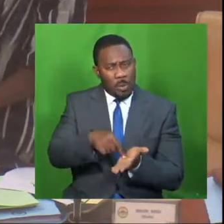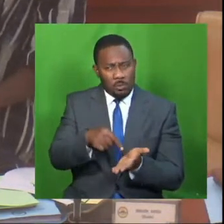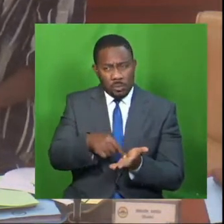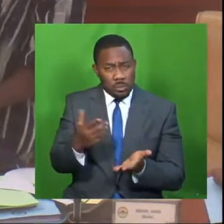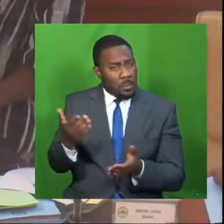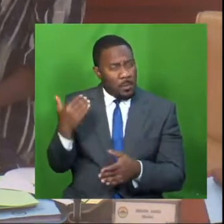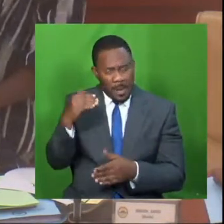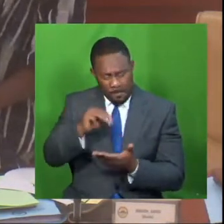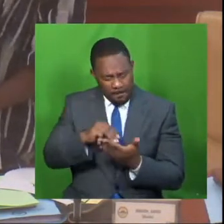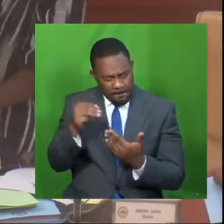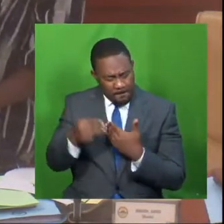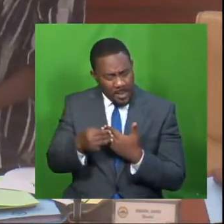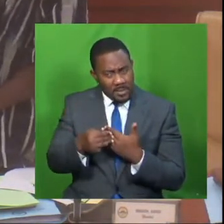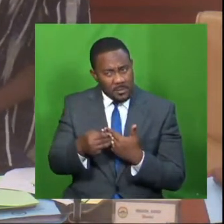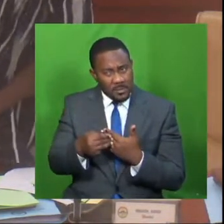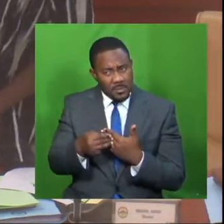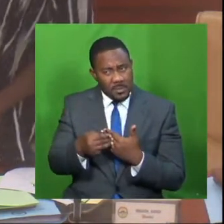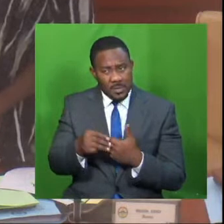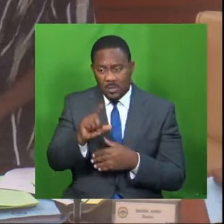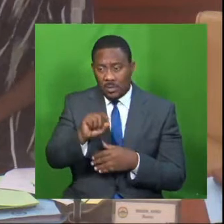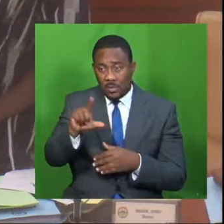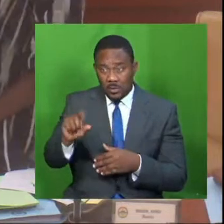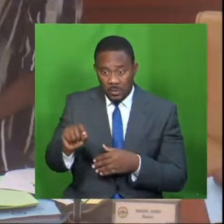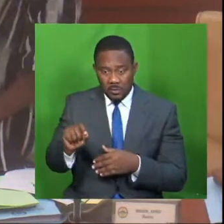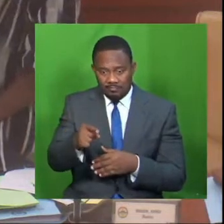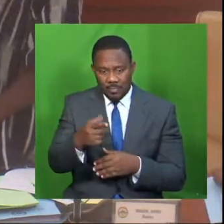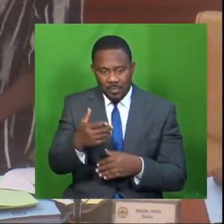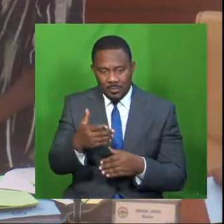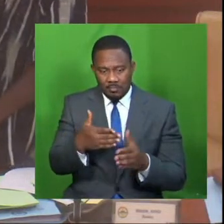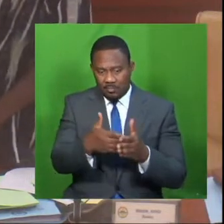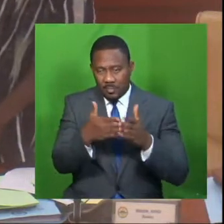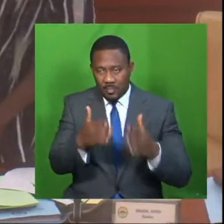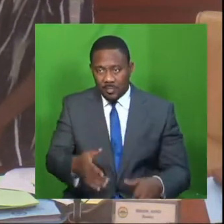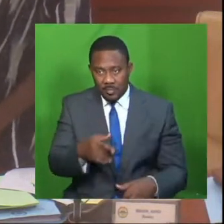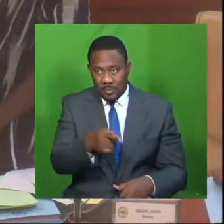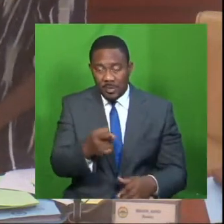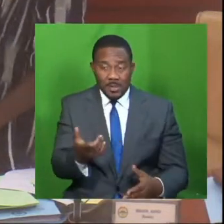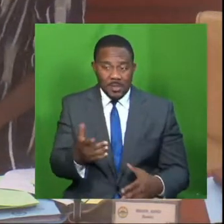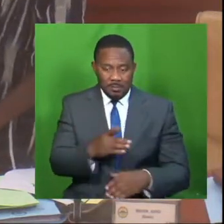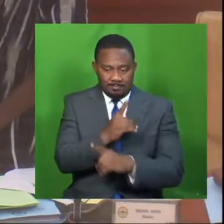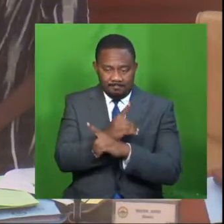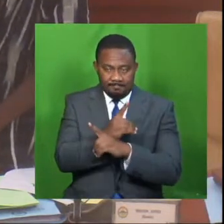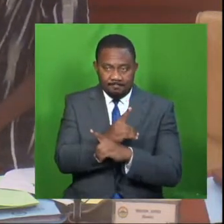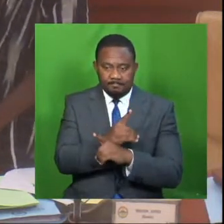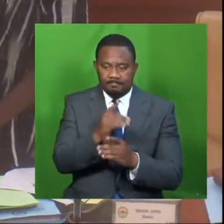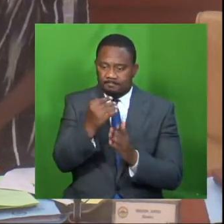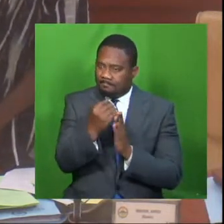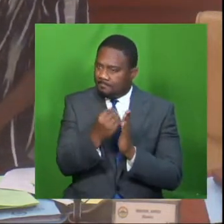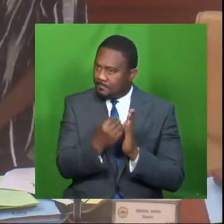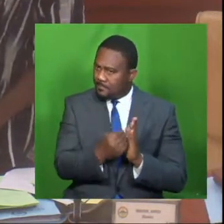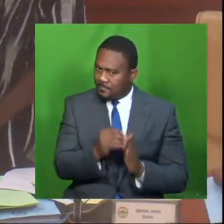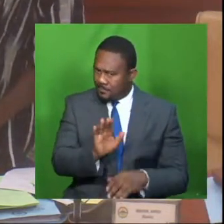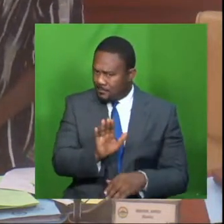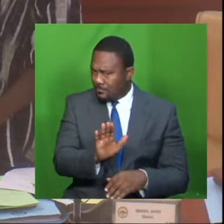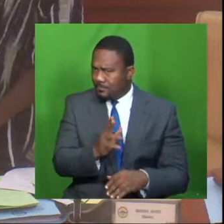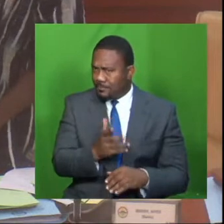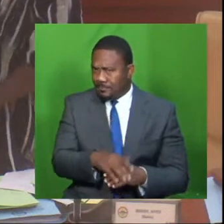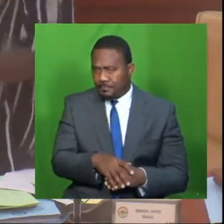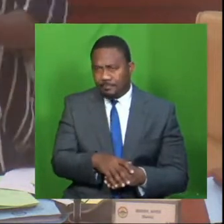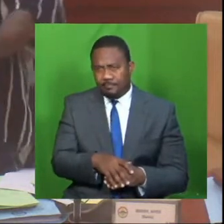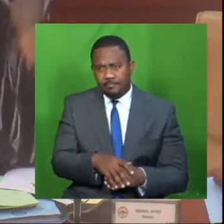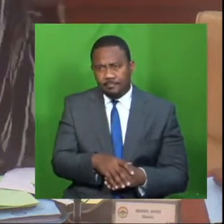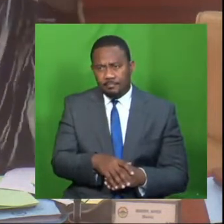of urgency for you, we have given you 3 weeks. Mr. Speaker, you gave that directive last 3 weeks.